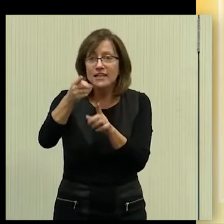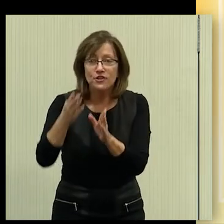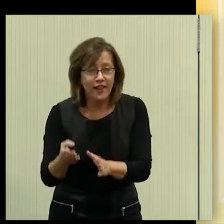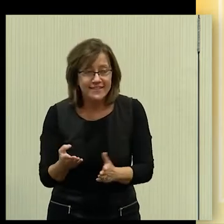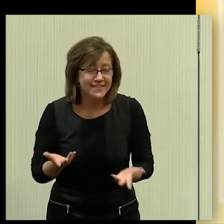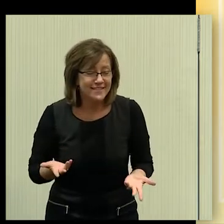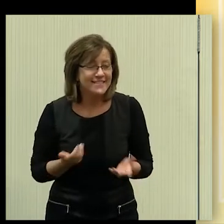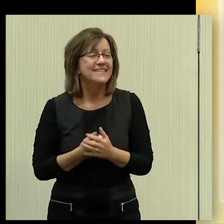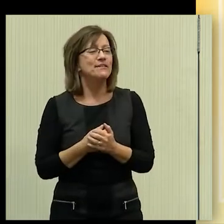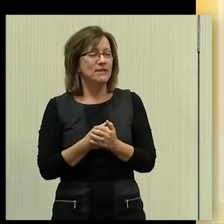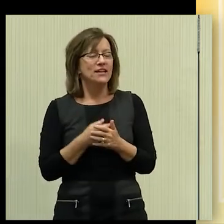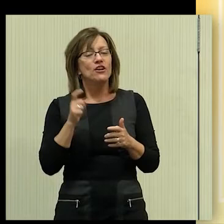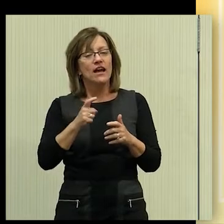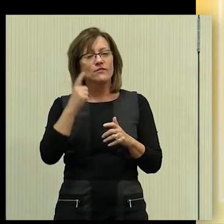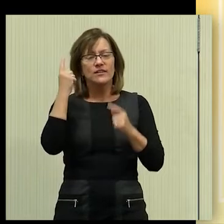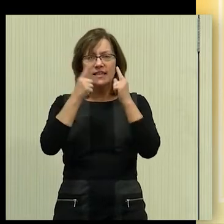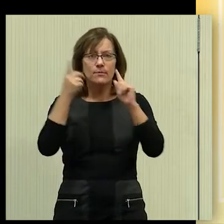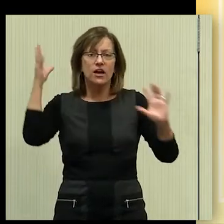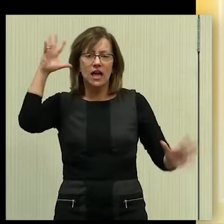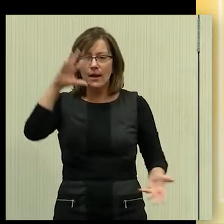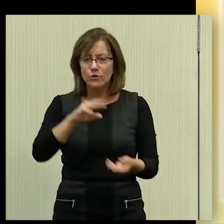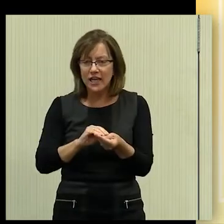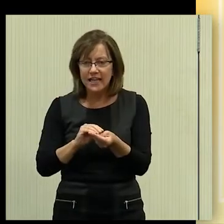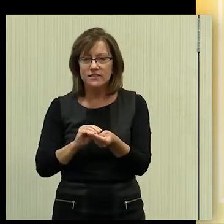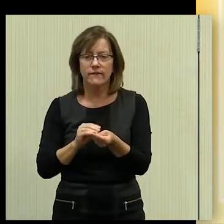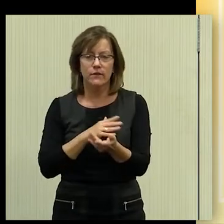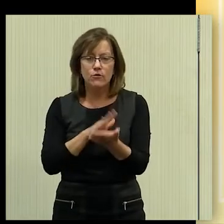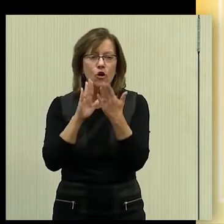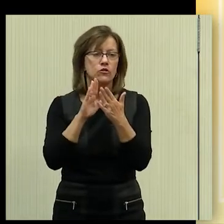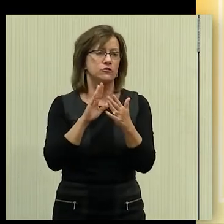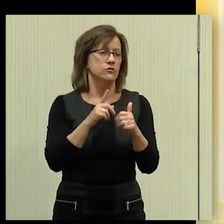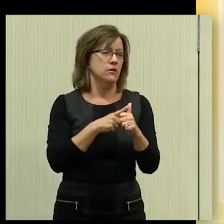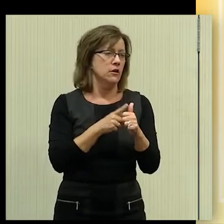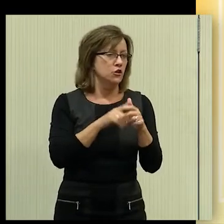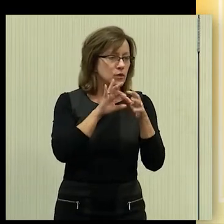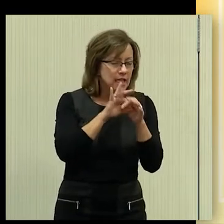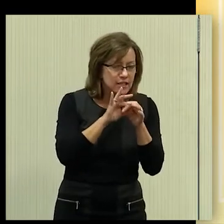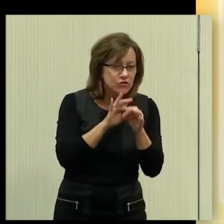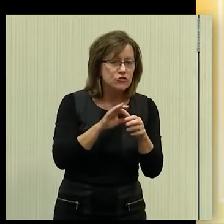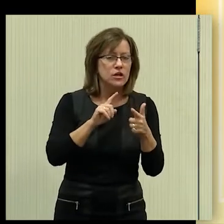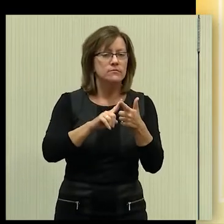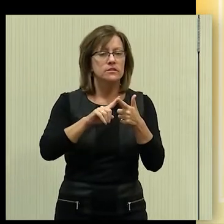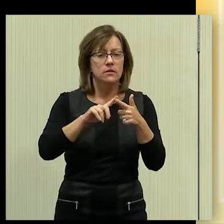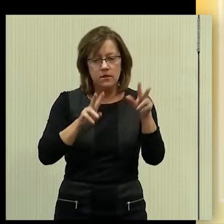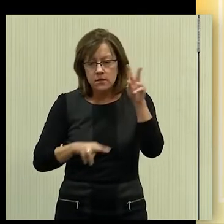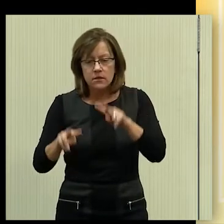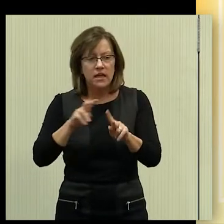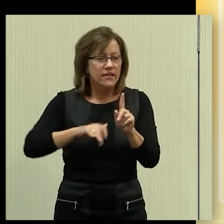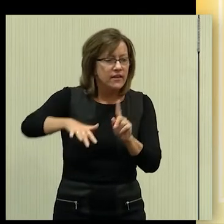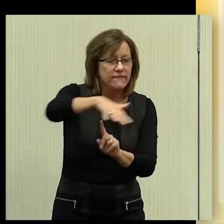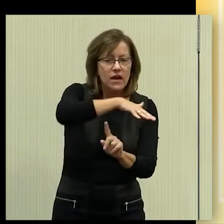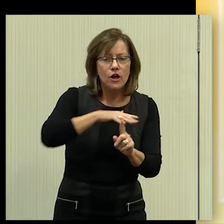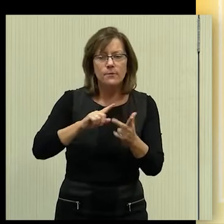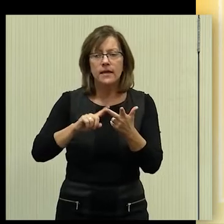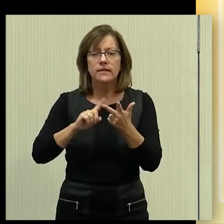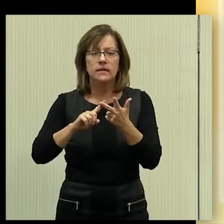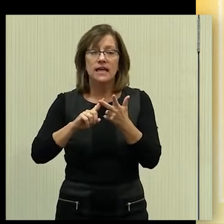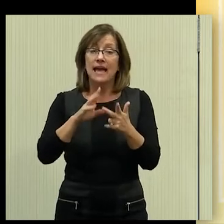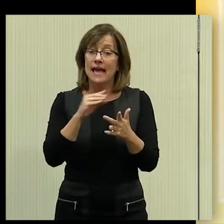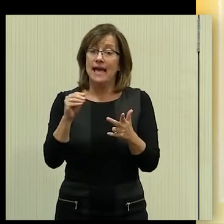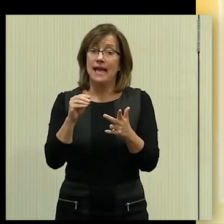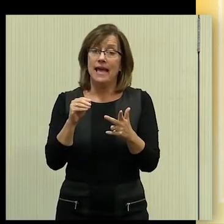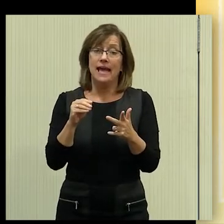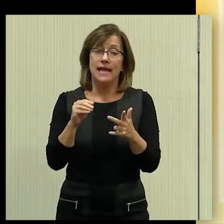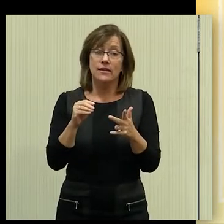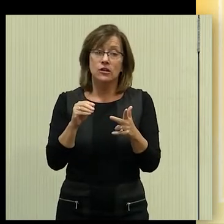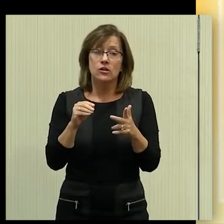it's a comprehensive approach. It requires these relationships. It requires that we look at the environments. It requires that we critically